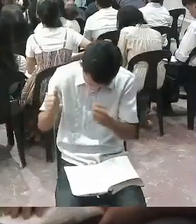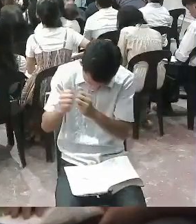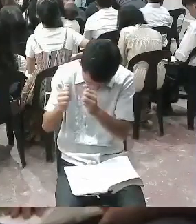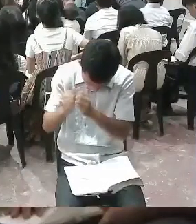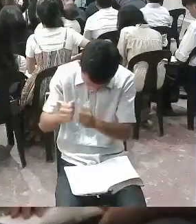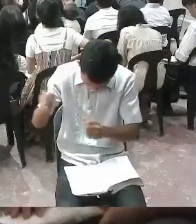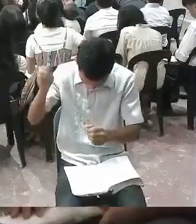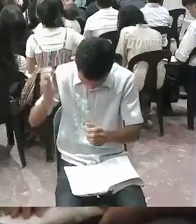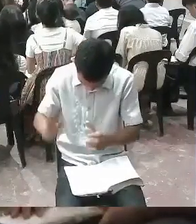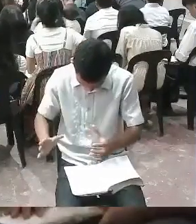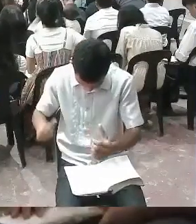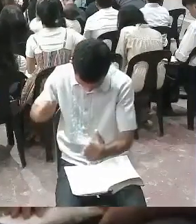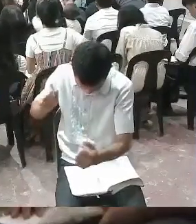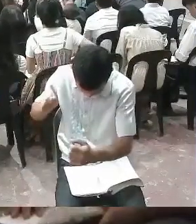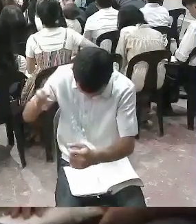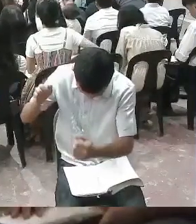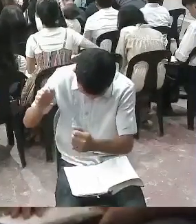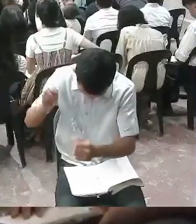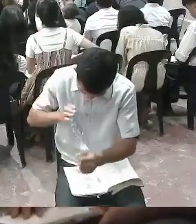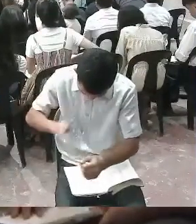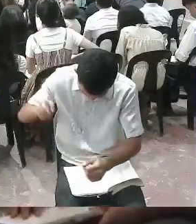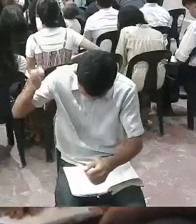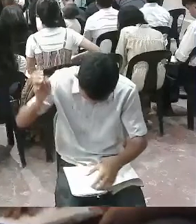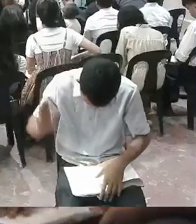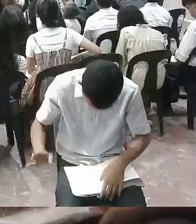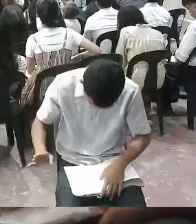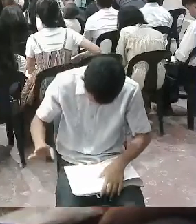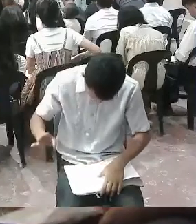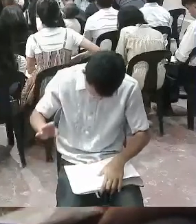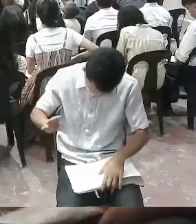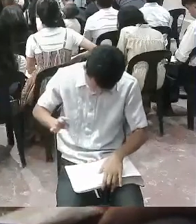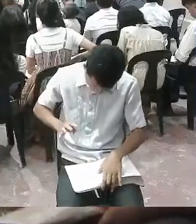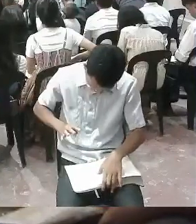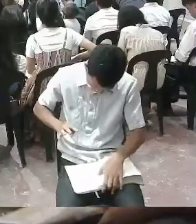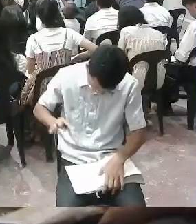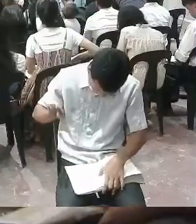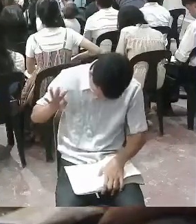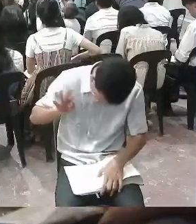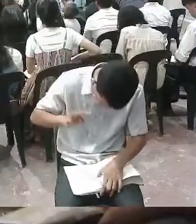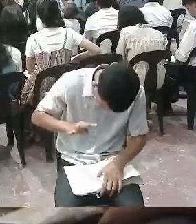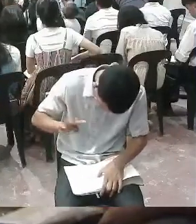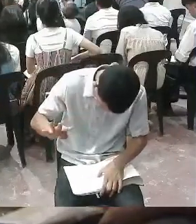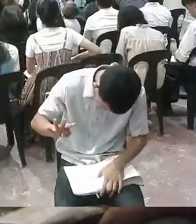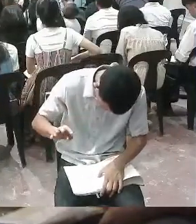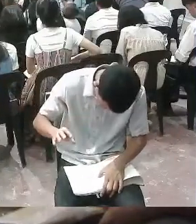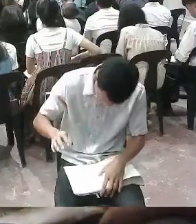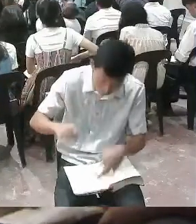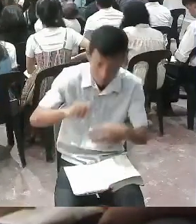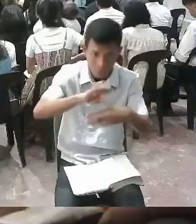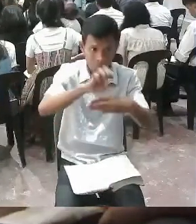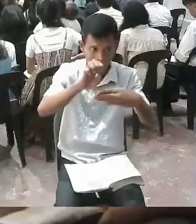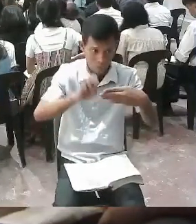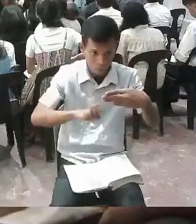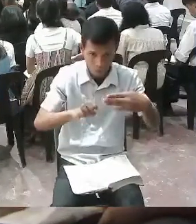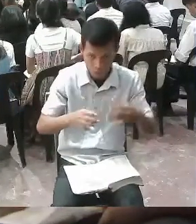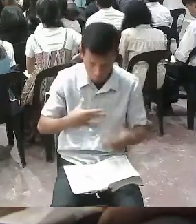their God. And I love this verse, one of my favorite verses in the Bible. And we're going to end with